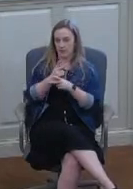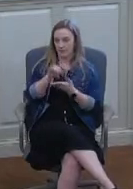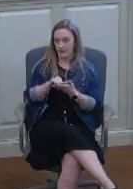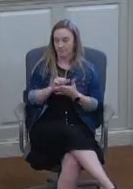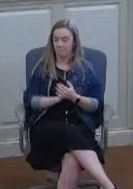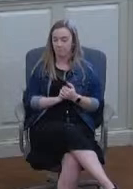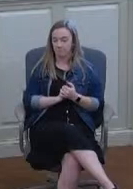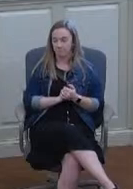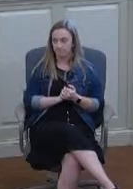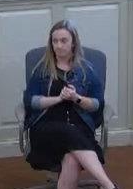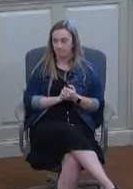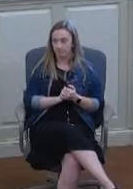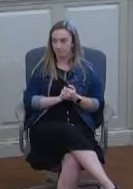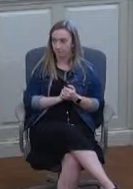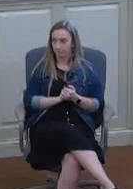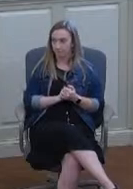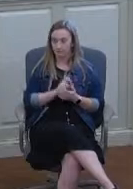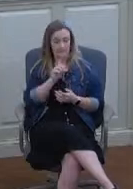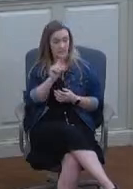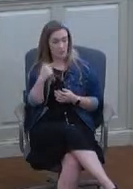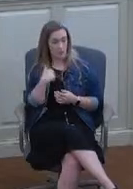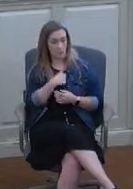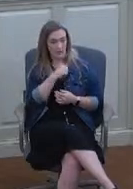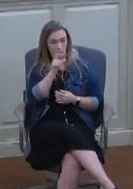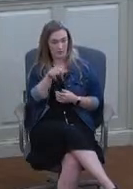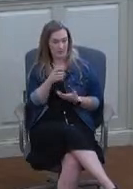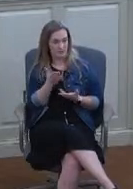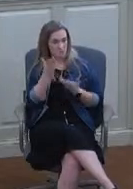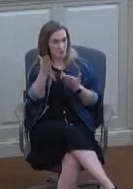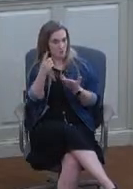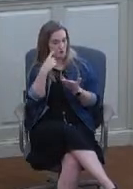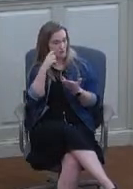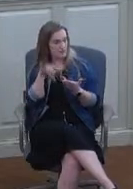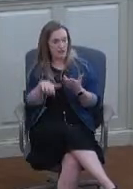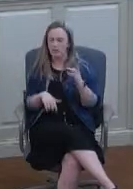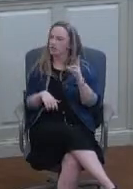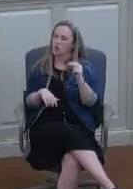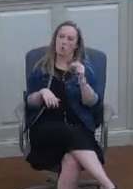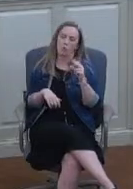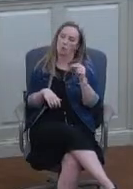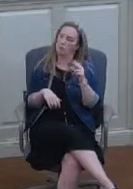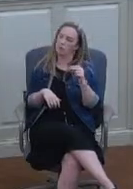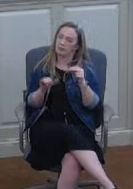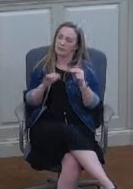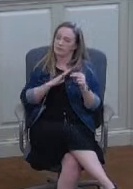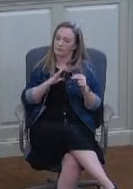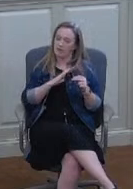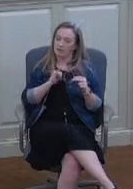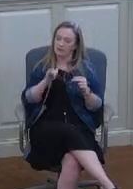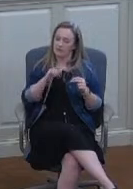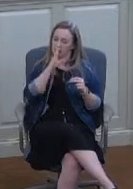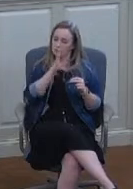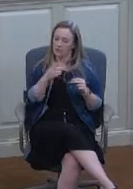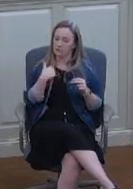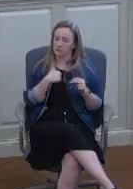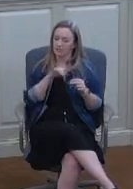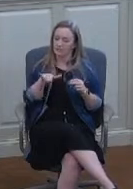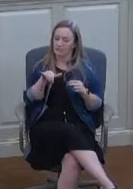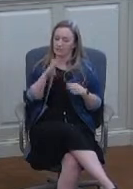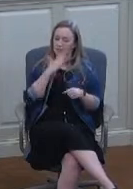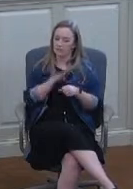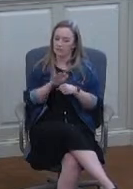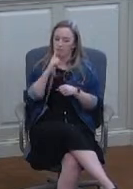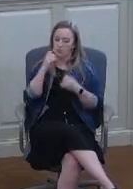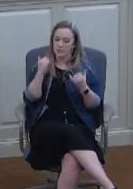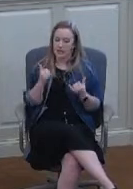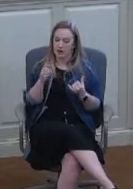So we don't need a motion for that? No, that's Fine, that's direction. That's sufficient for now.